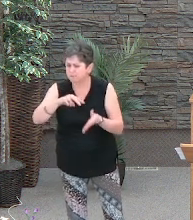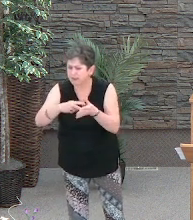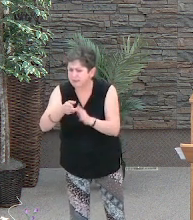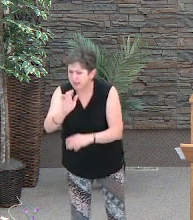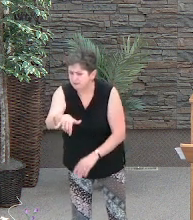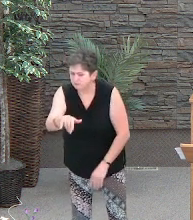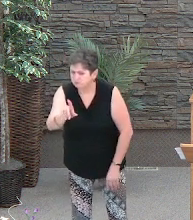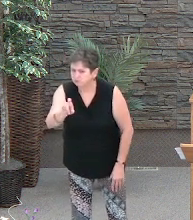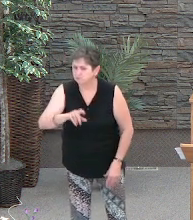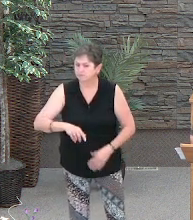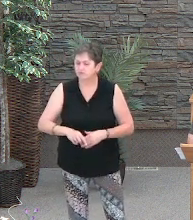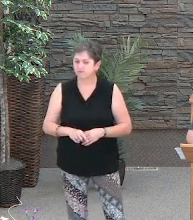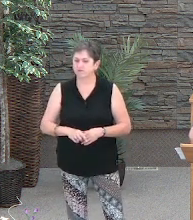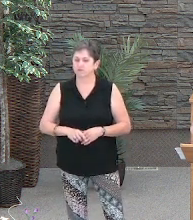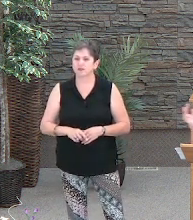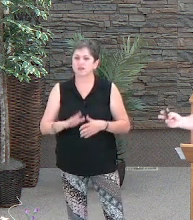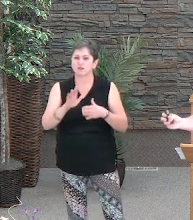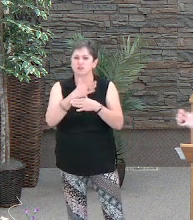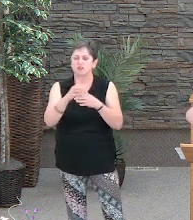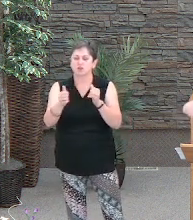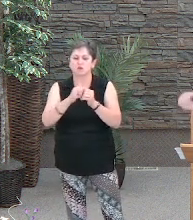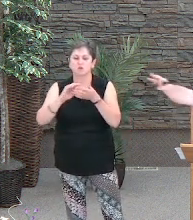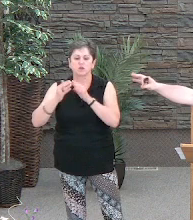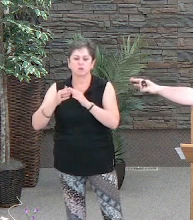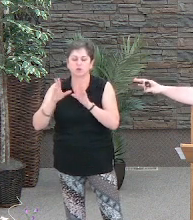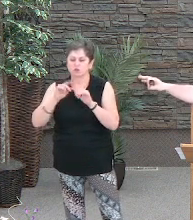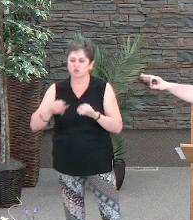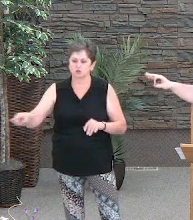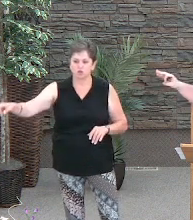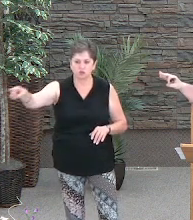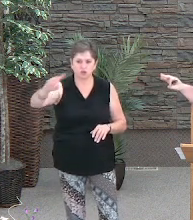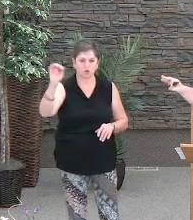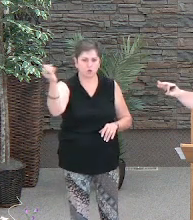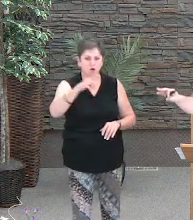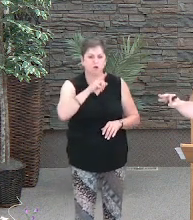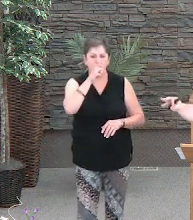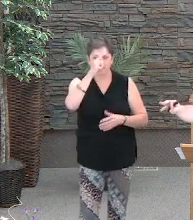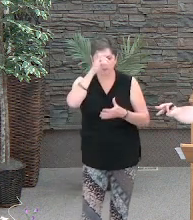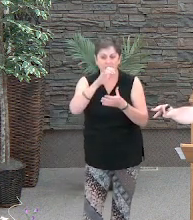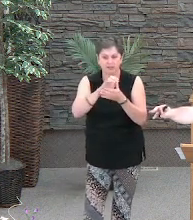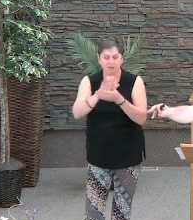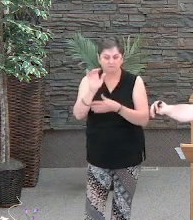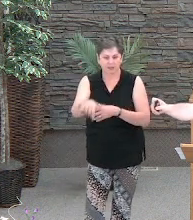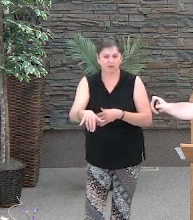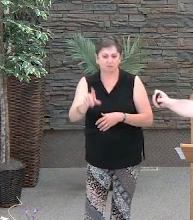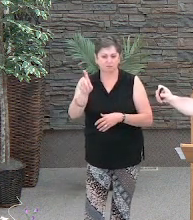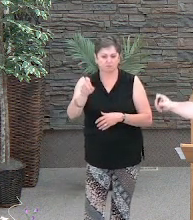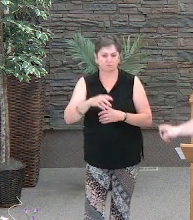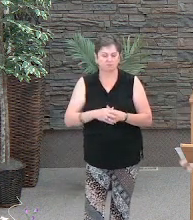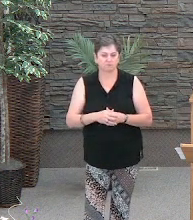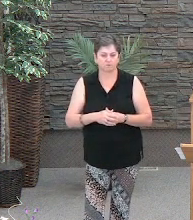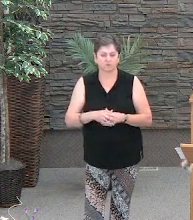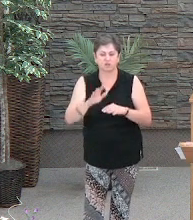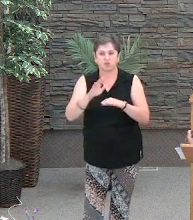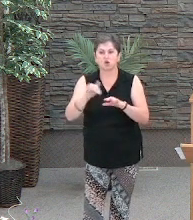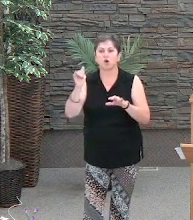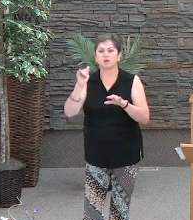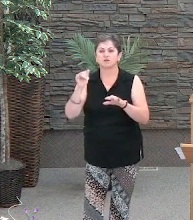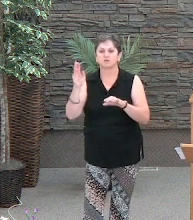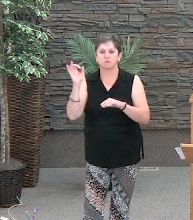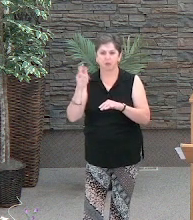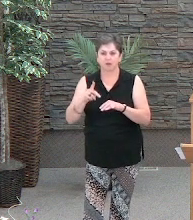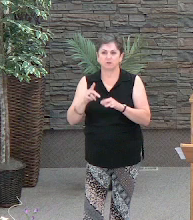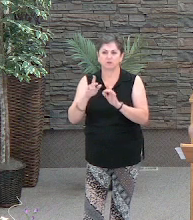that? And then sharing with the community, do you all really believe that? He called us back to the